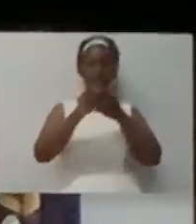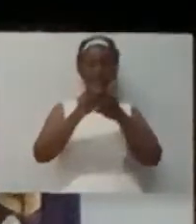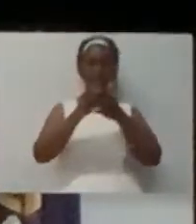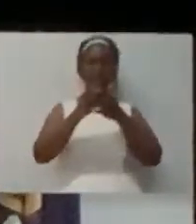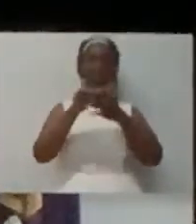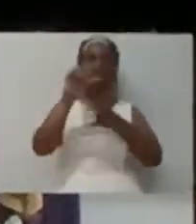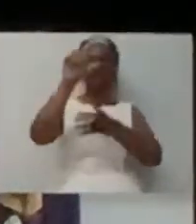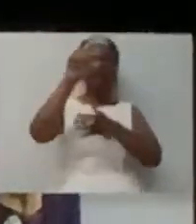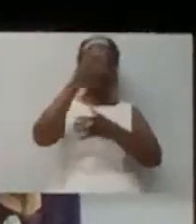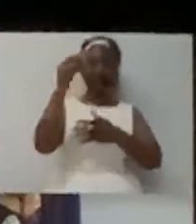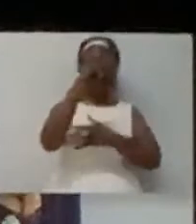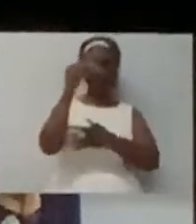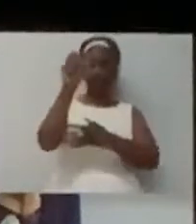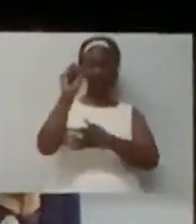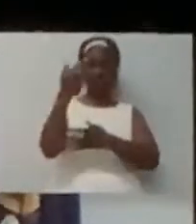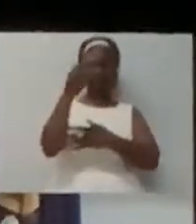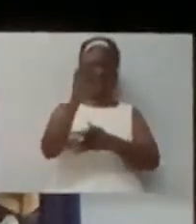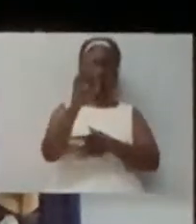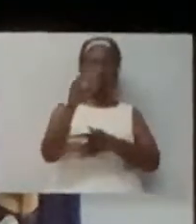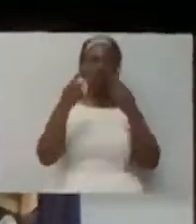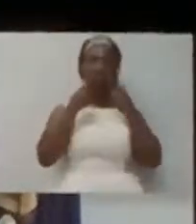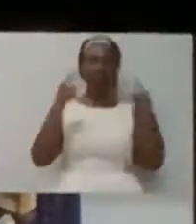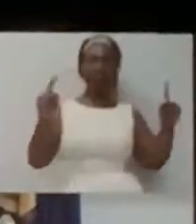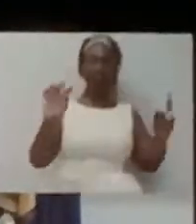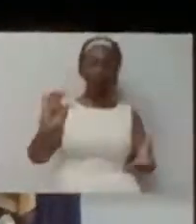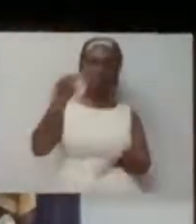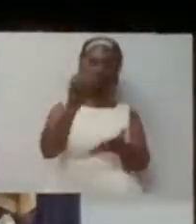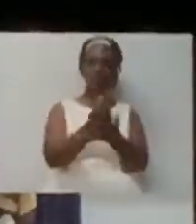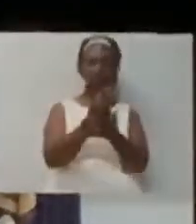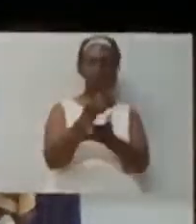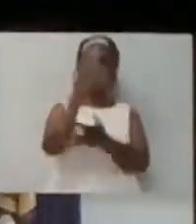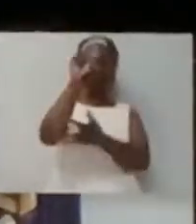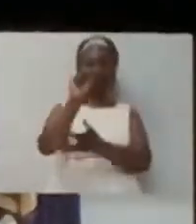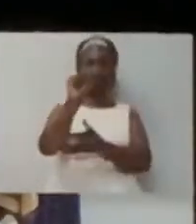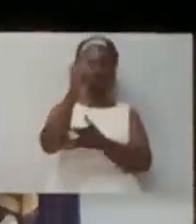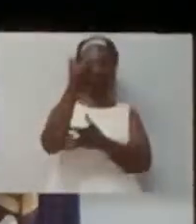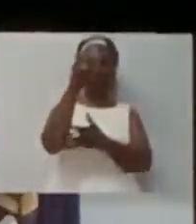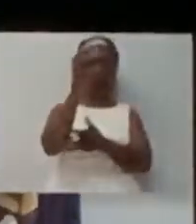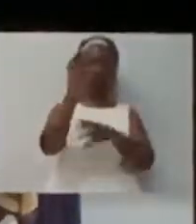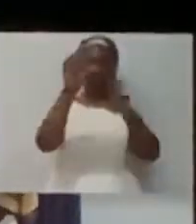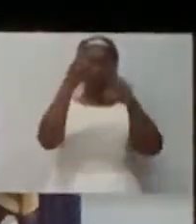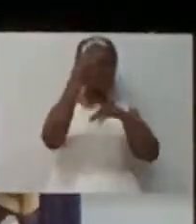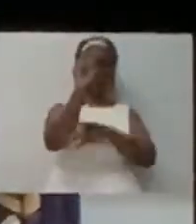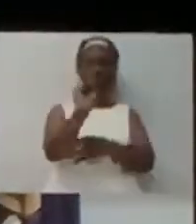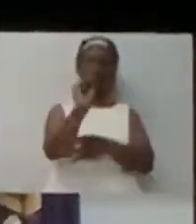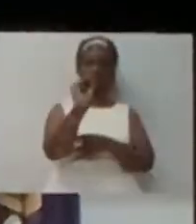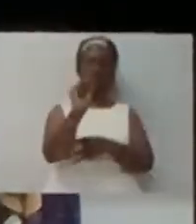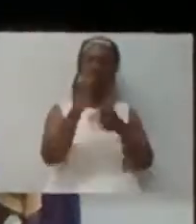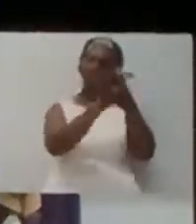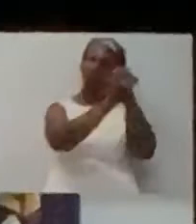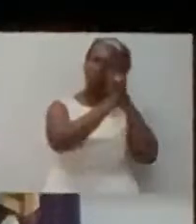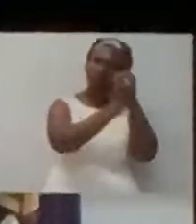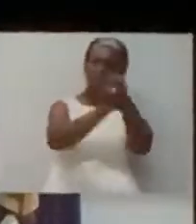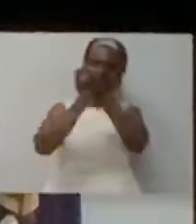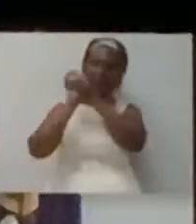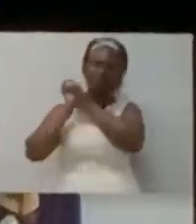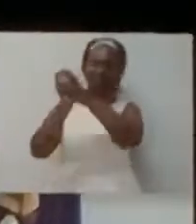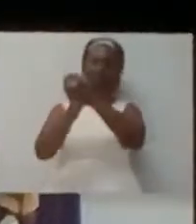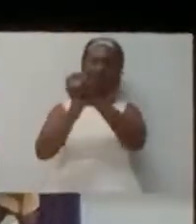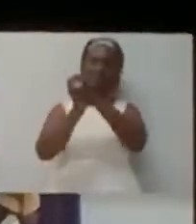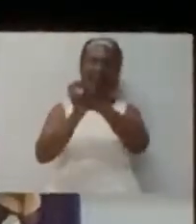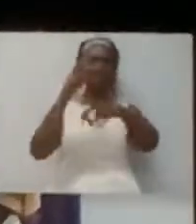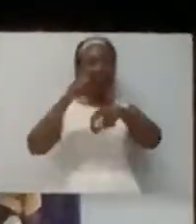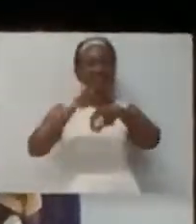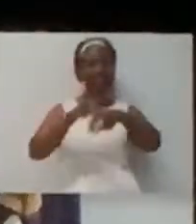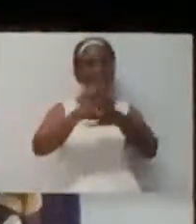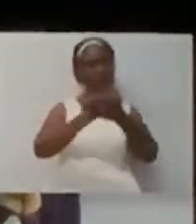Education, I declare you graduates of South Glens Falls High School. Congratulations, graduates. It's time to